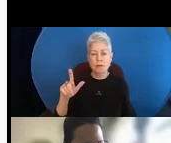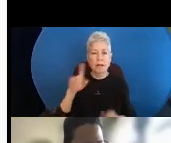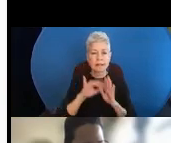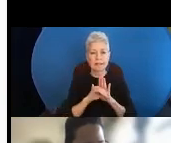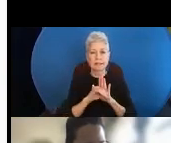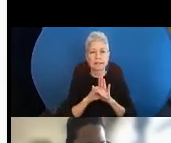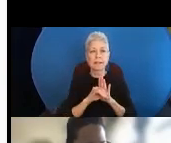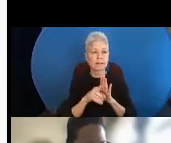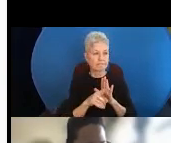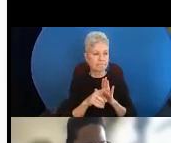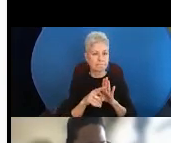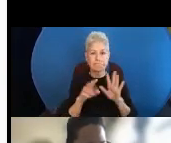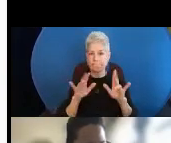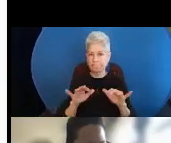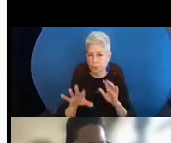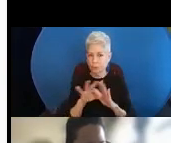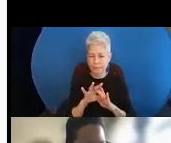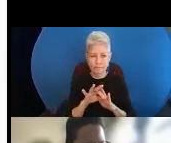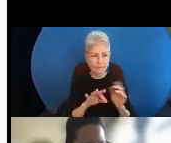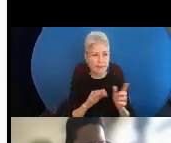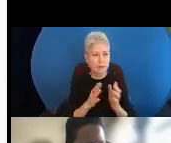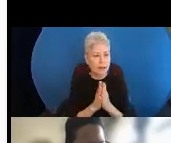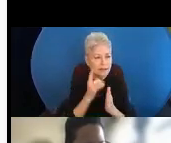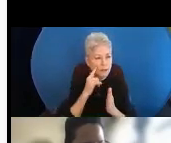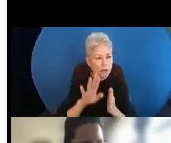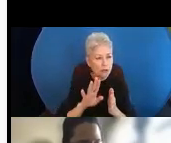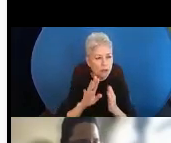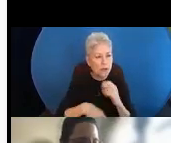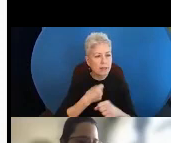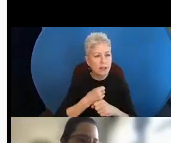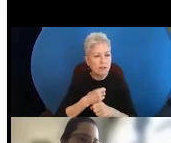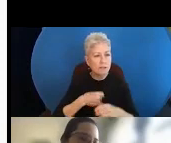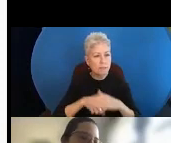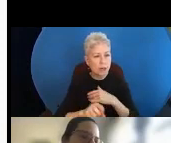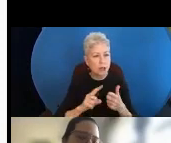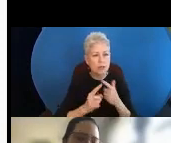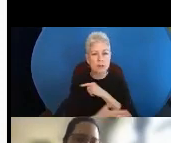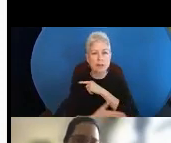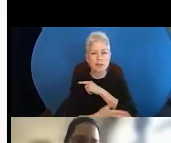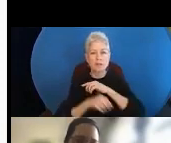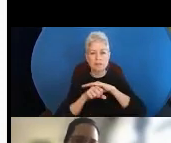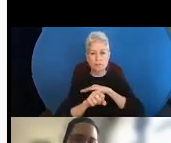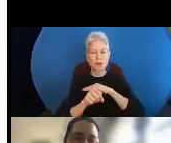here. And we ask you for your year of birth, the country you were born,